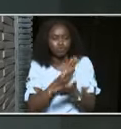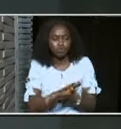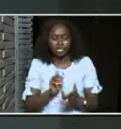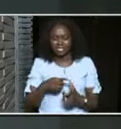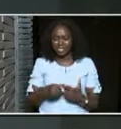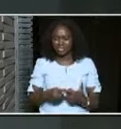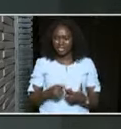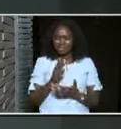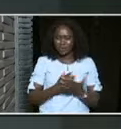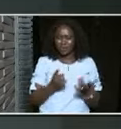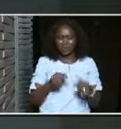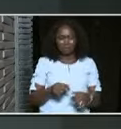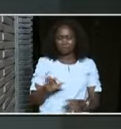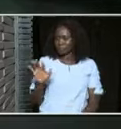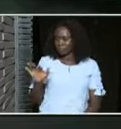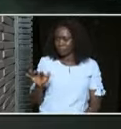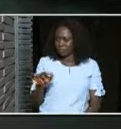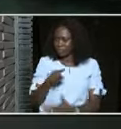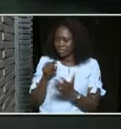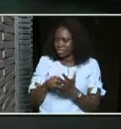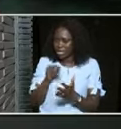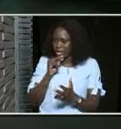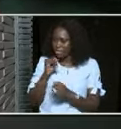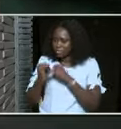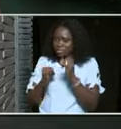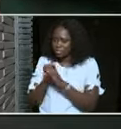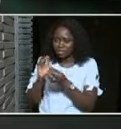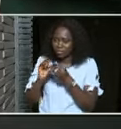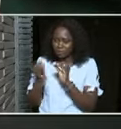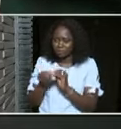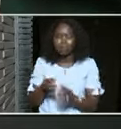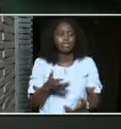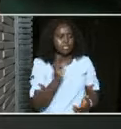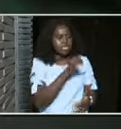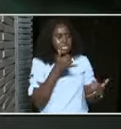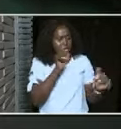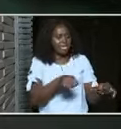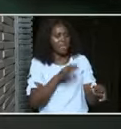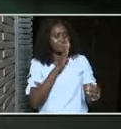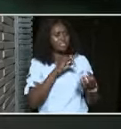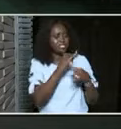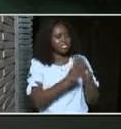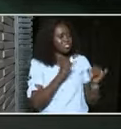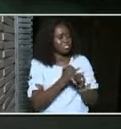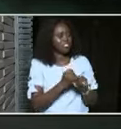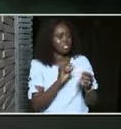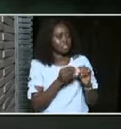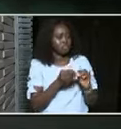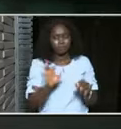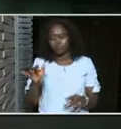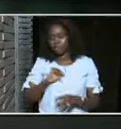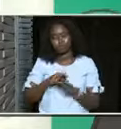with this... Are the international numbers. Well, they could be international. I don't want to drag this with you. Yes. So